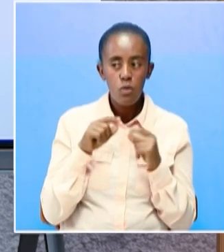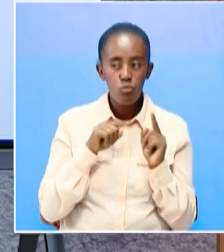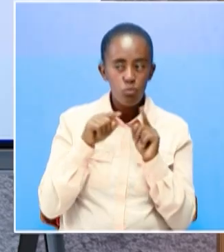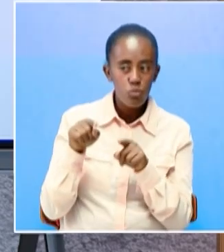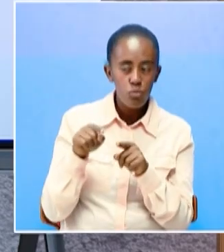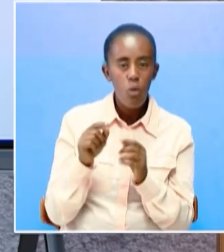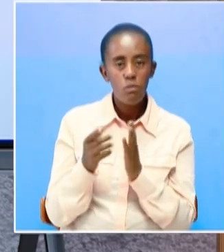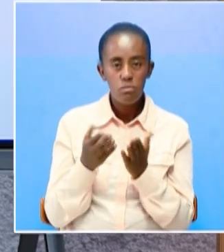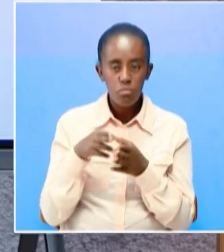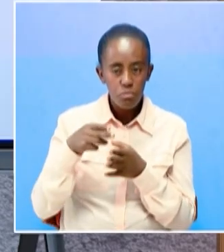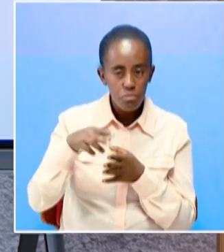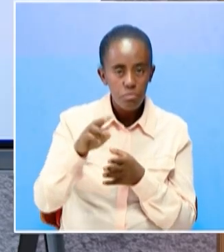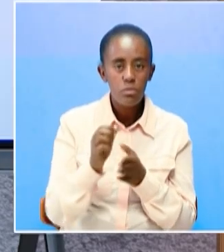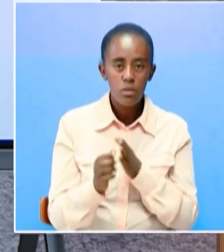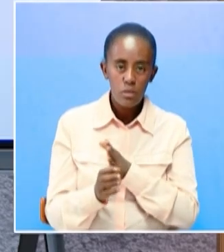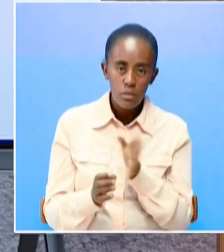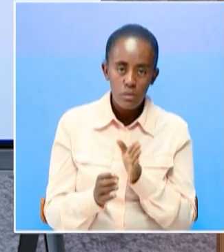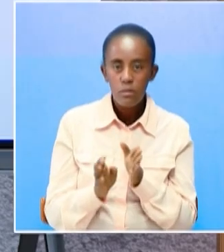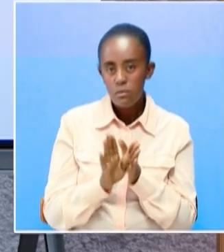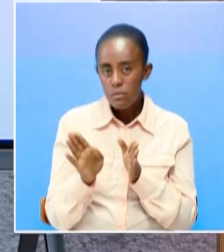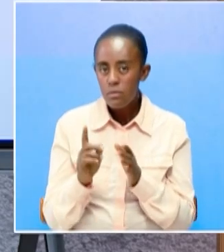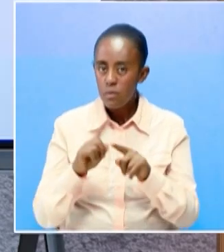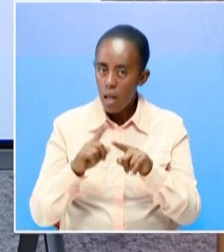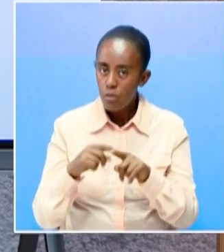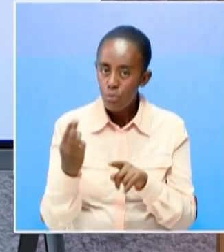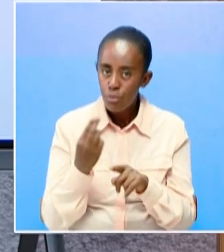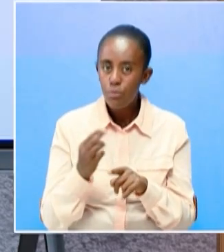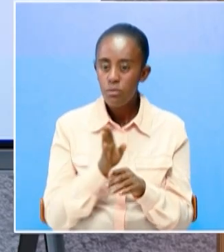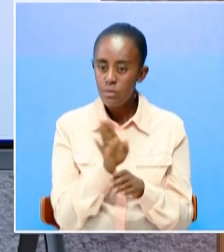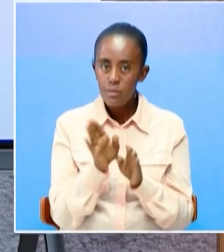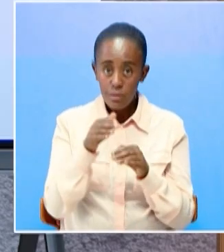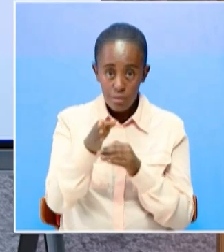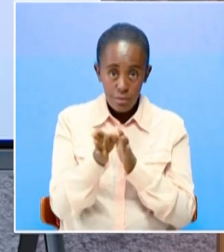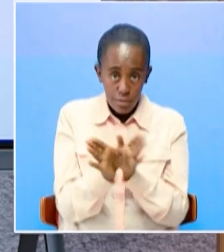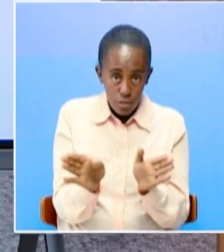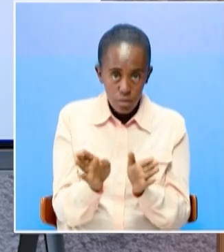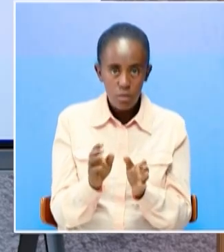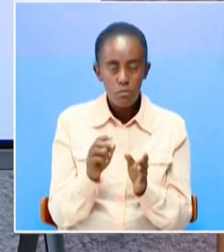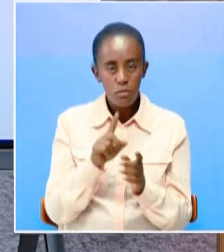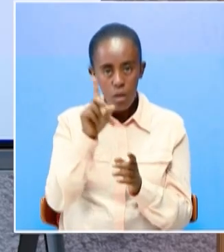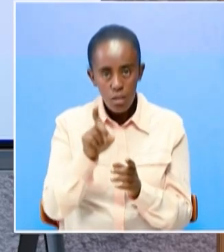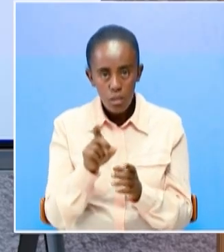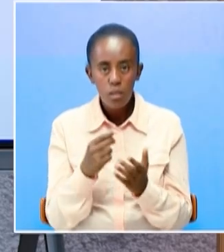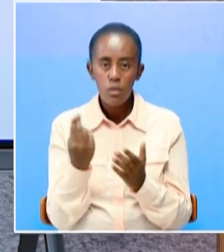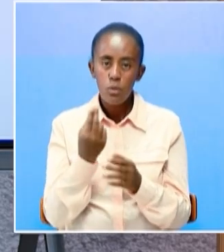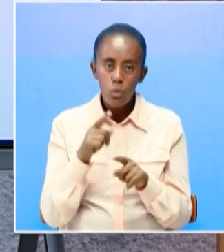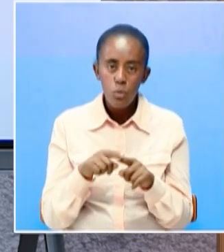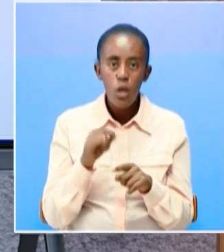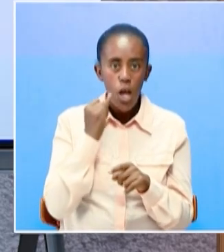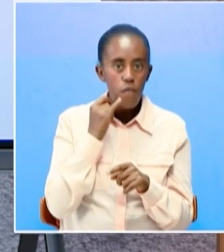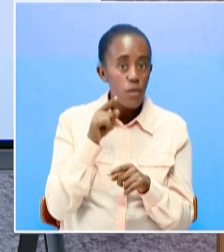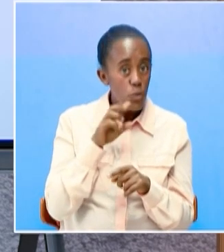ahead, turn left, right, take a taxi, go to the junctions, and ask someone can be used if you